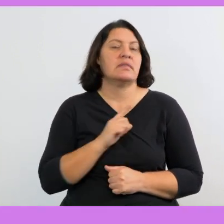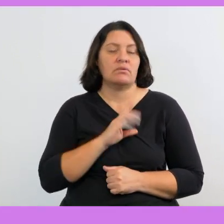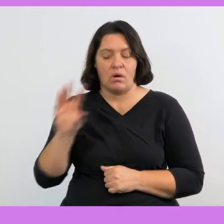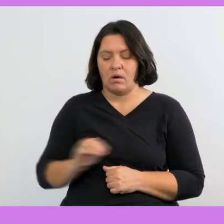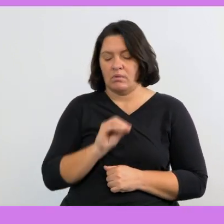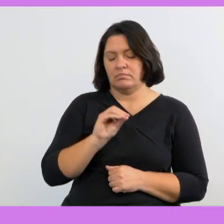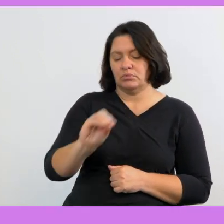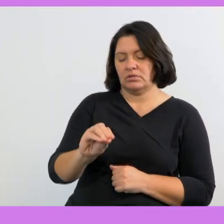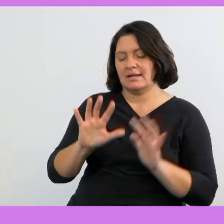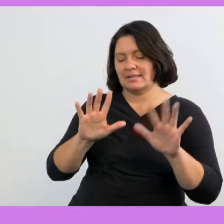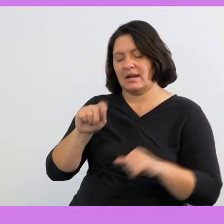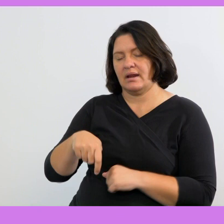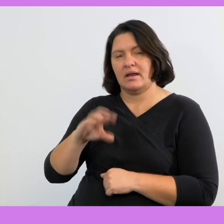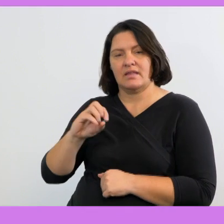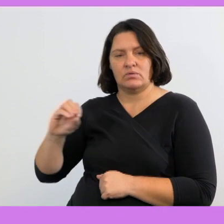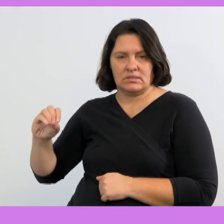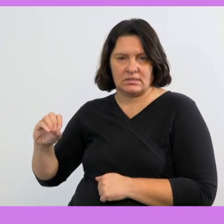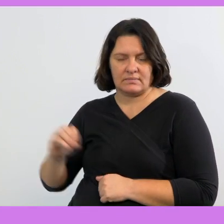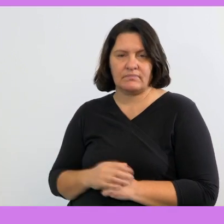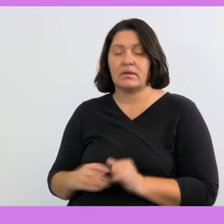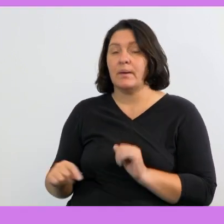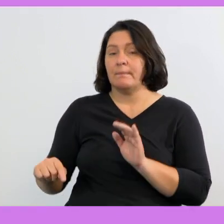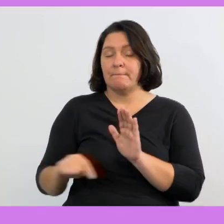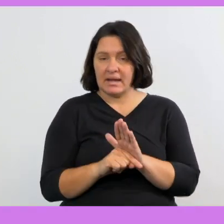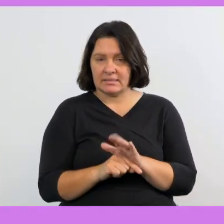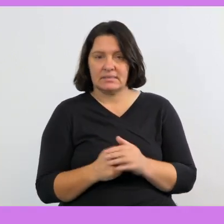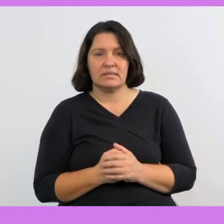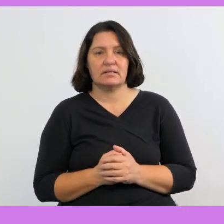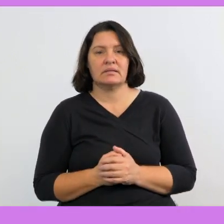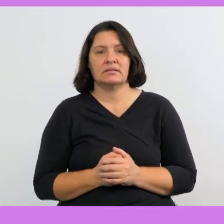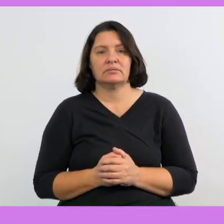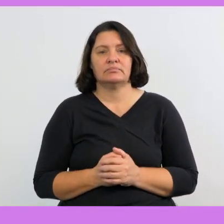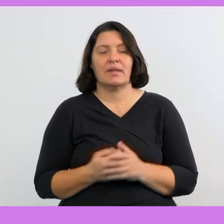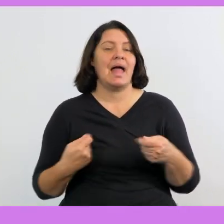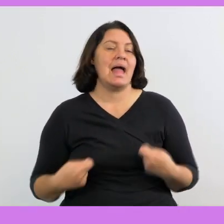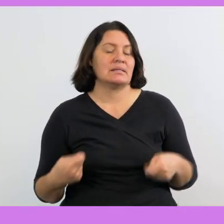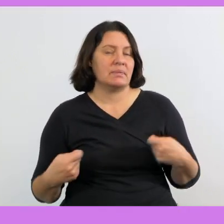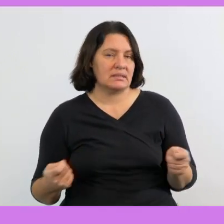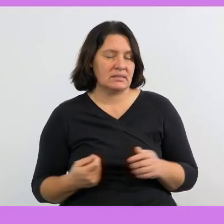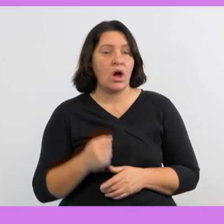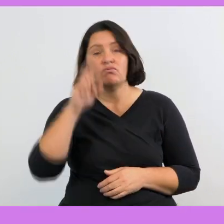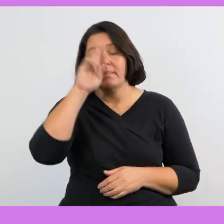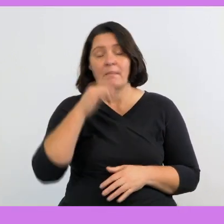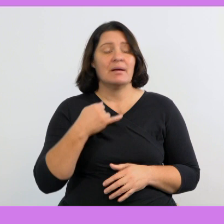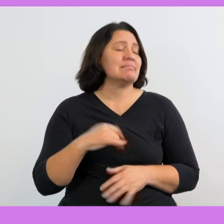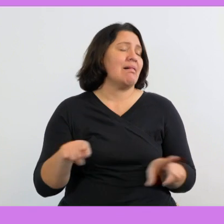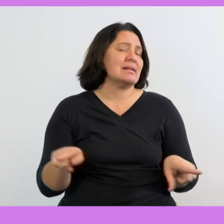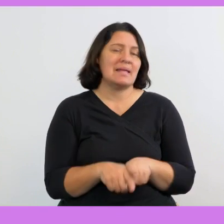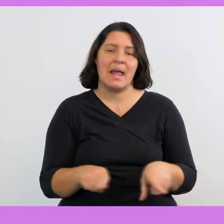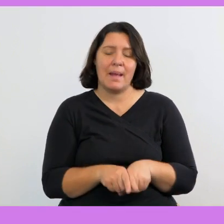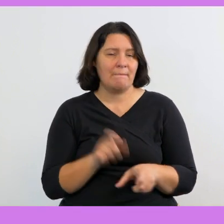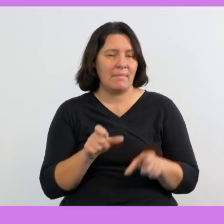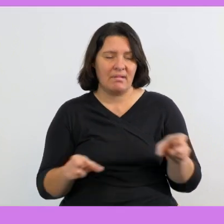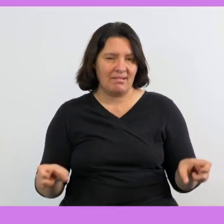for entertaining 200 people will be 10,000 rand. So therefore, I'm going to substitute, and I say this is 10,000